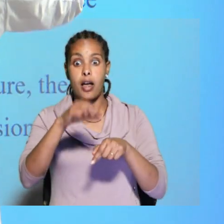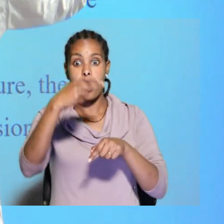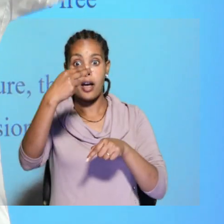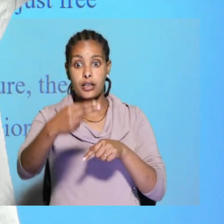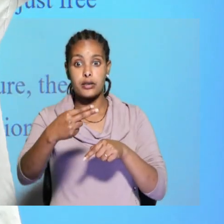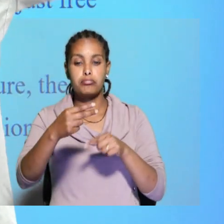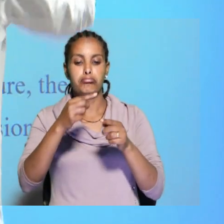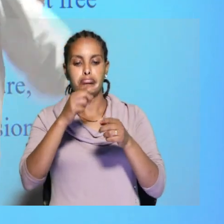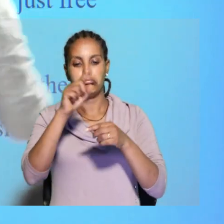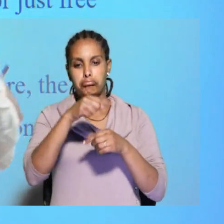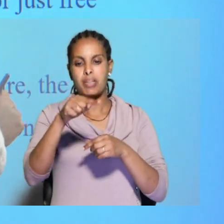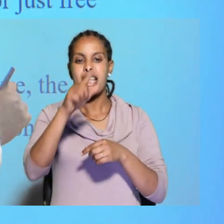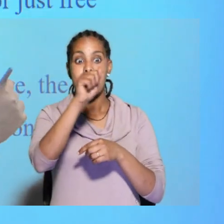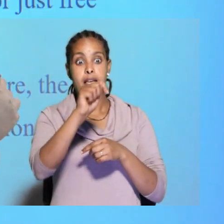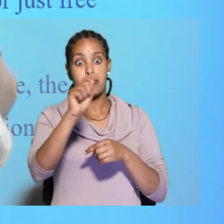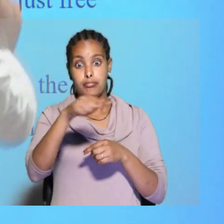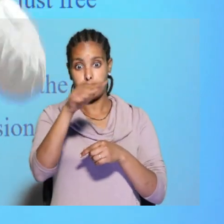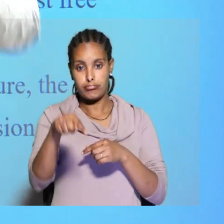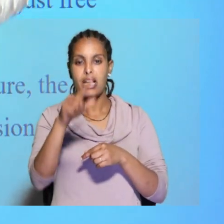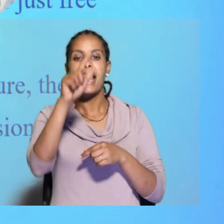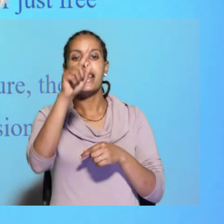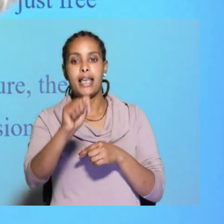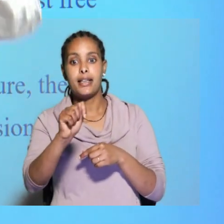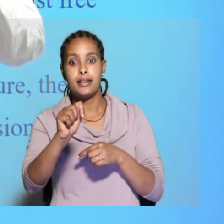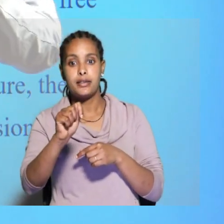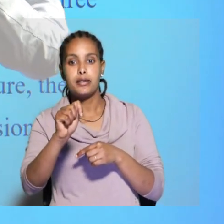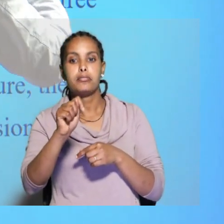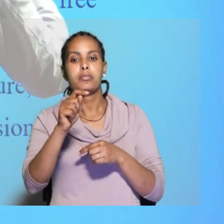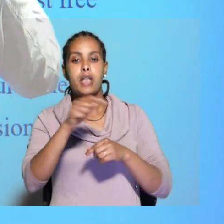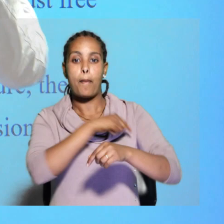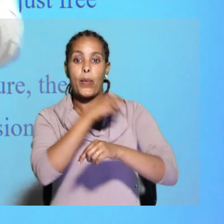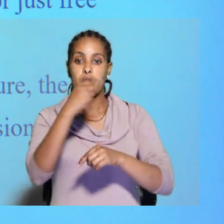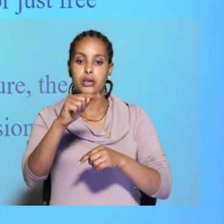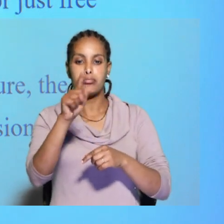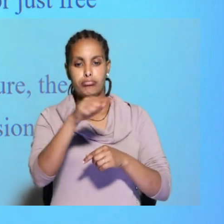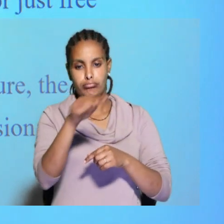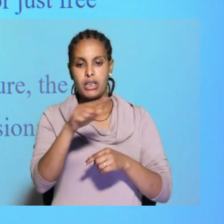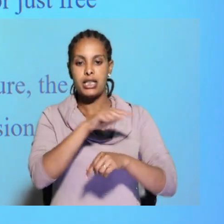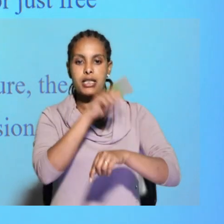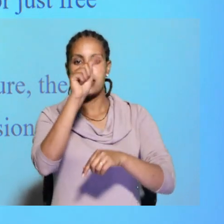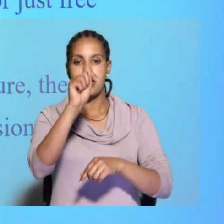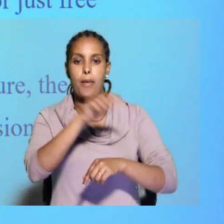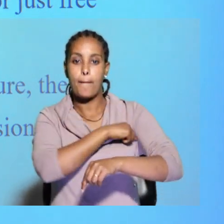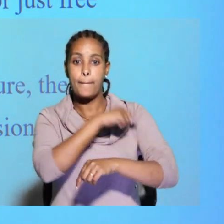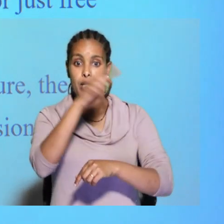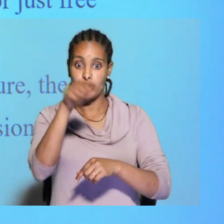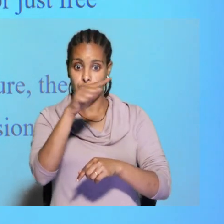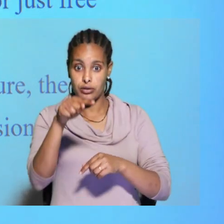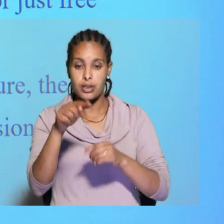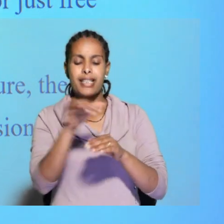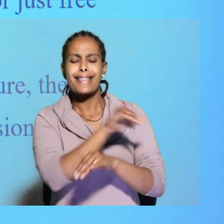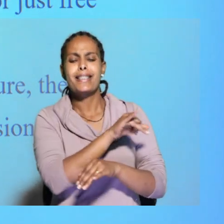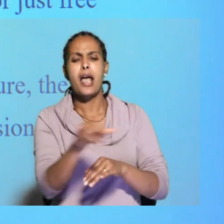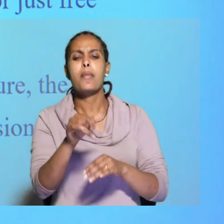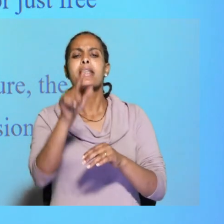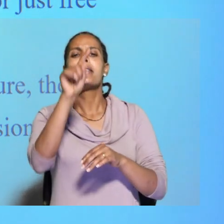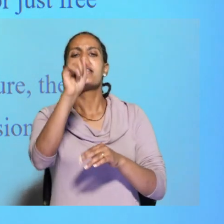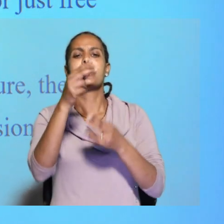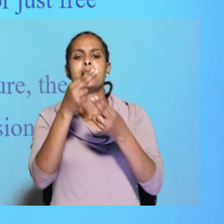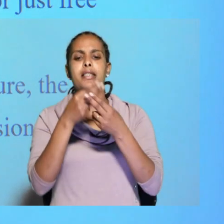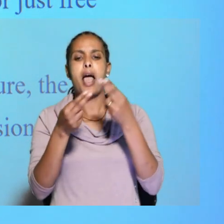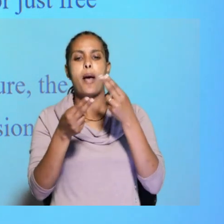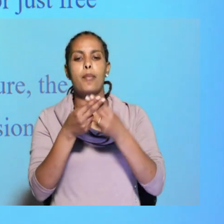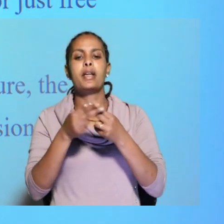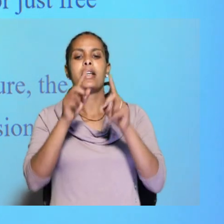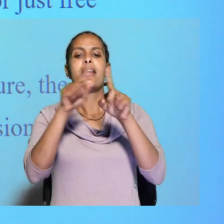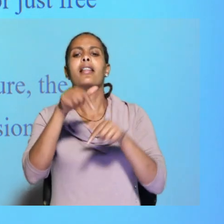will be cancelled by this. This become temperature. Therefore, this is the same as T times